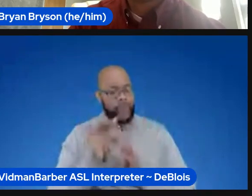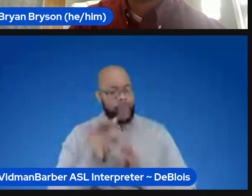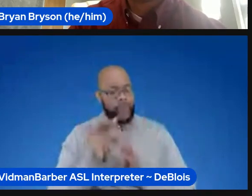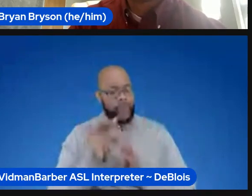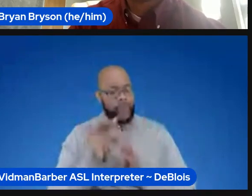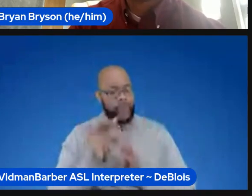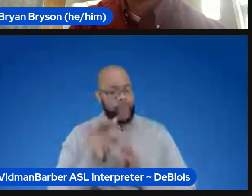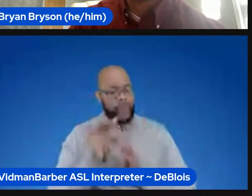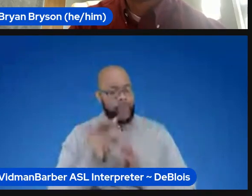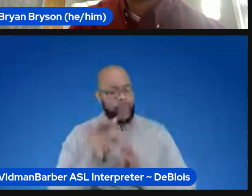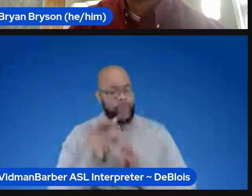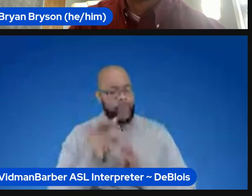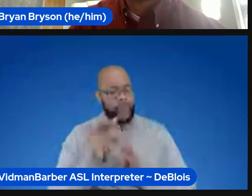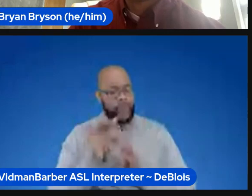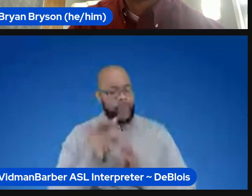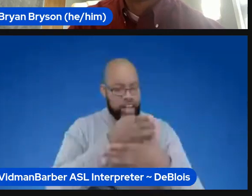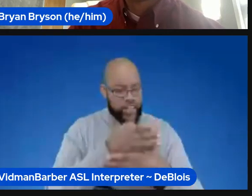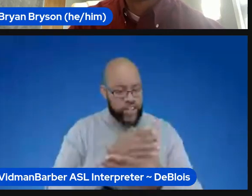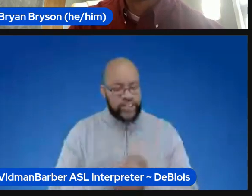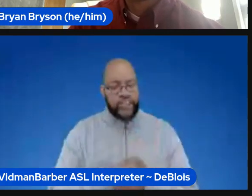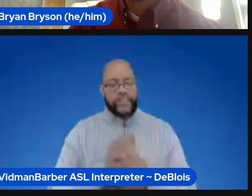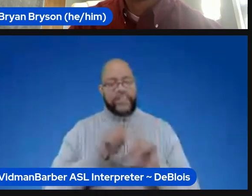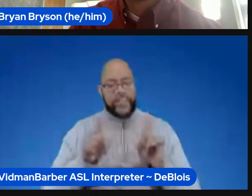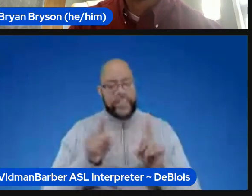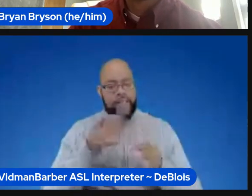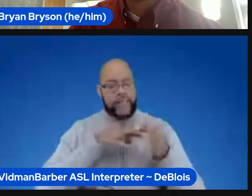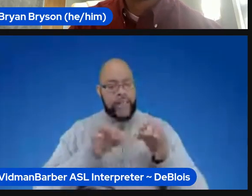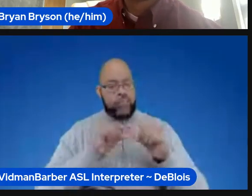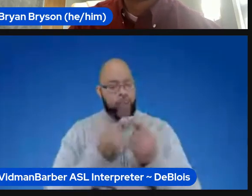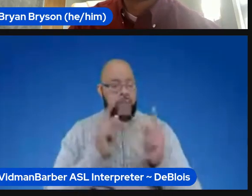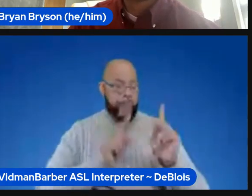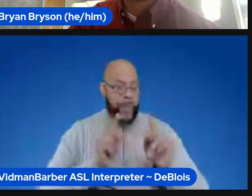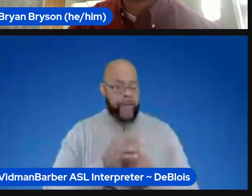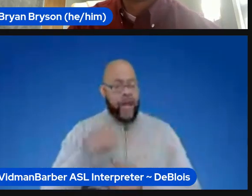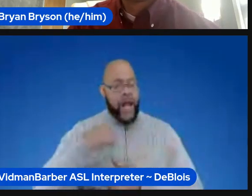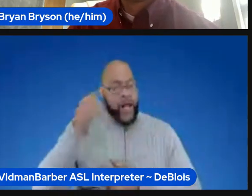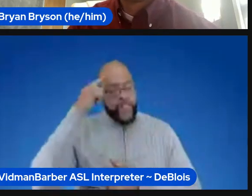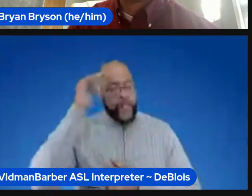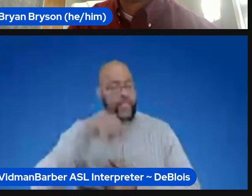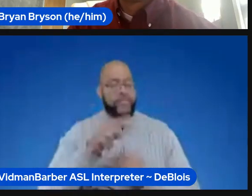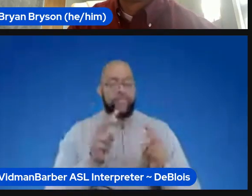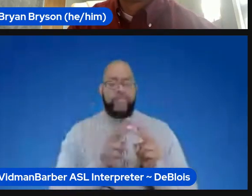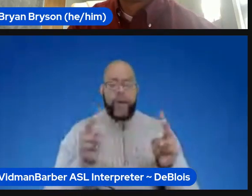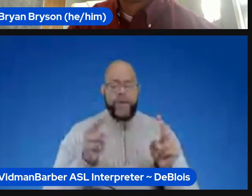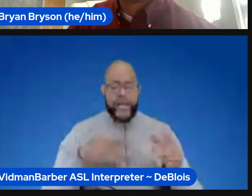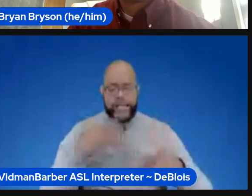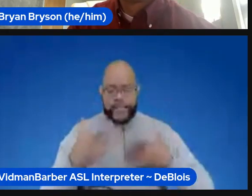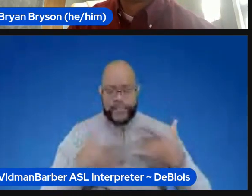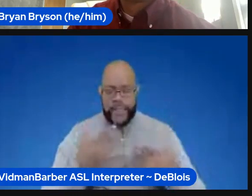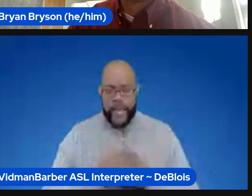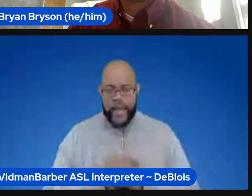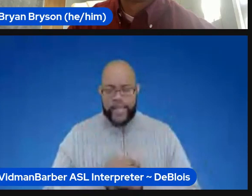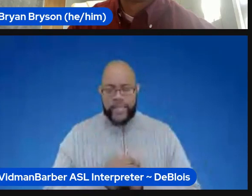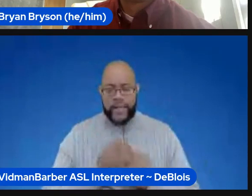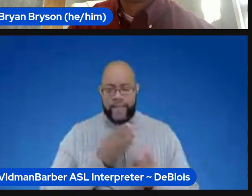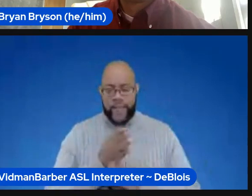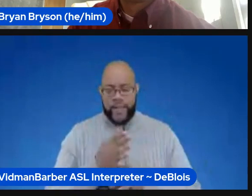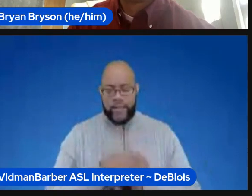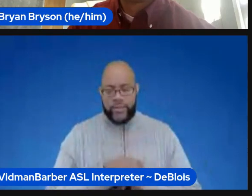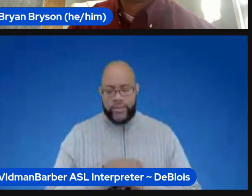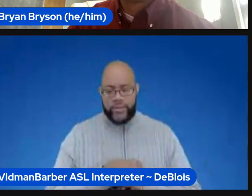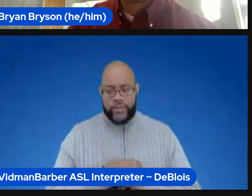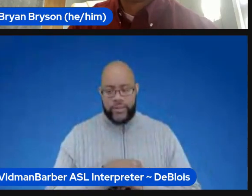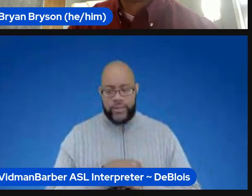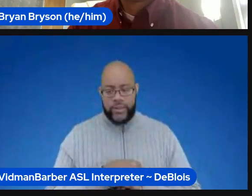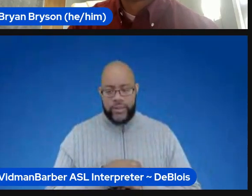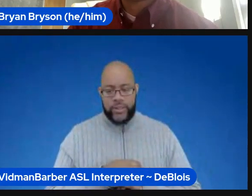interventions to different subgroups of people. So I think this is a very exciting field to work in, machine learning and